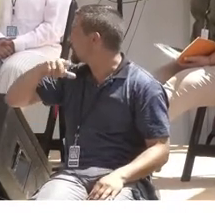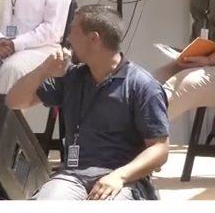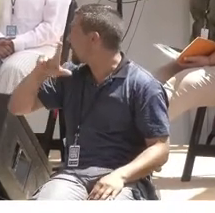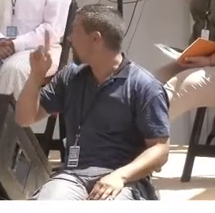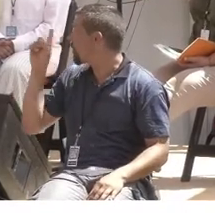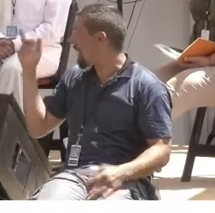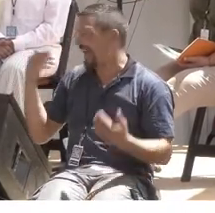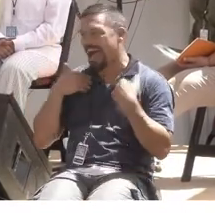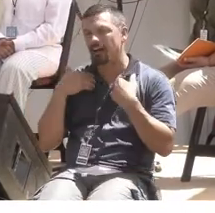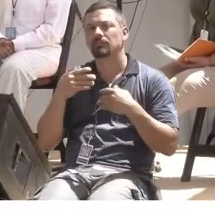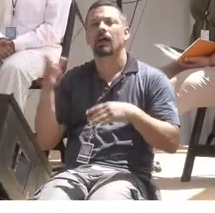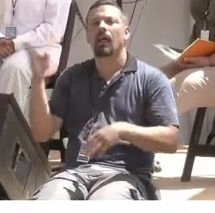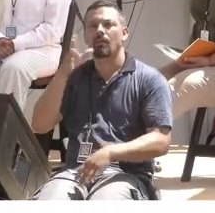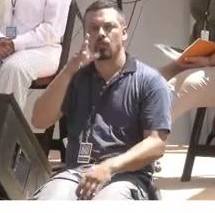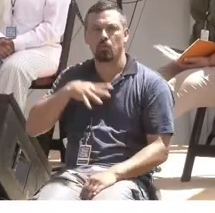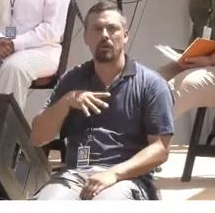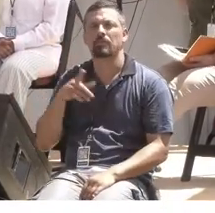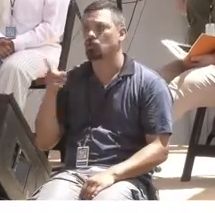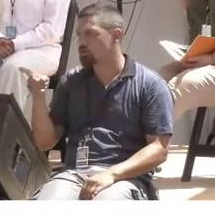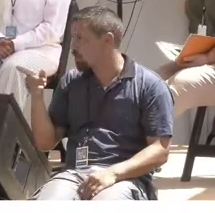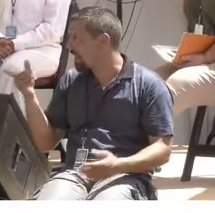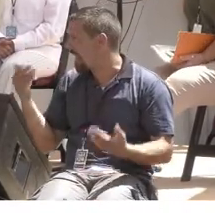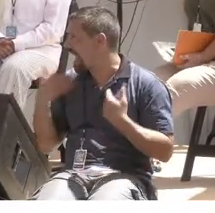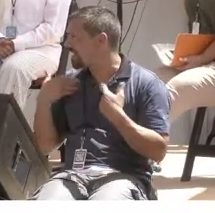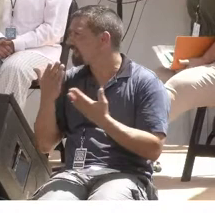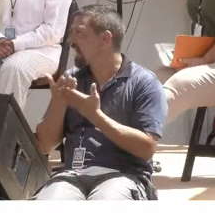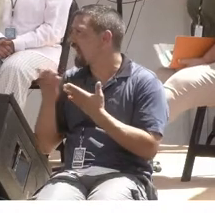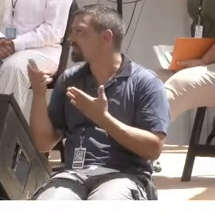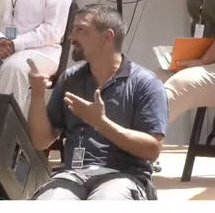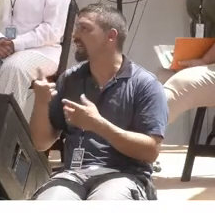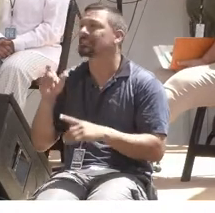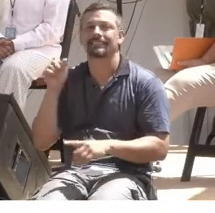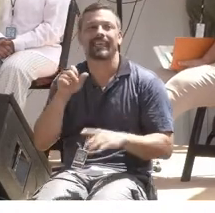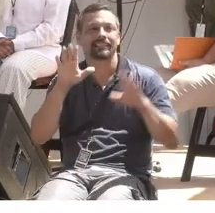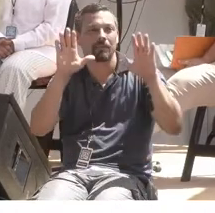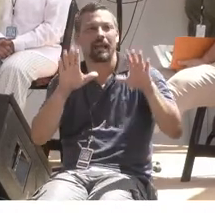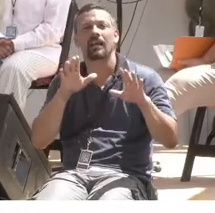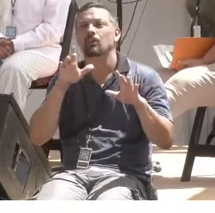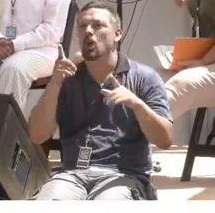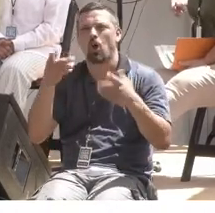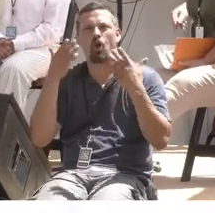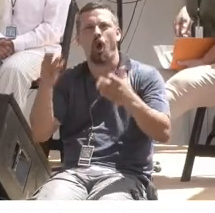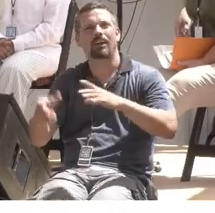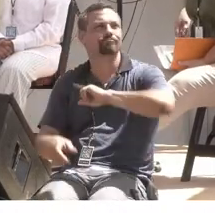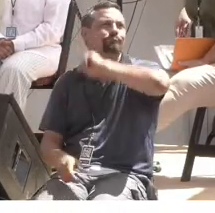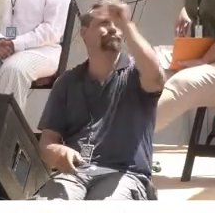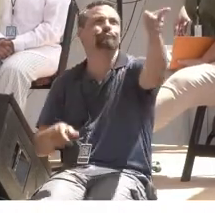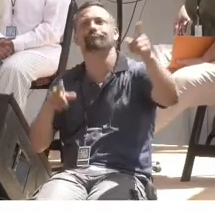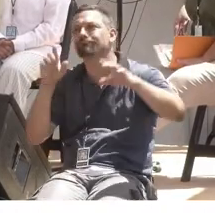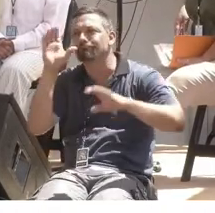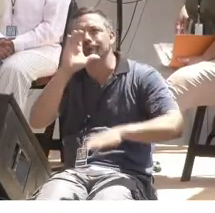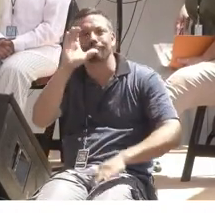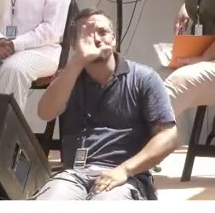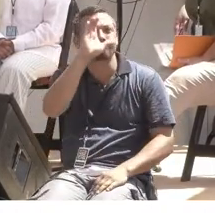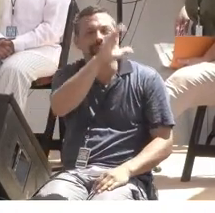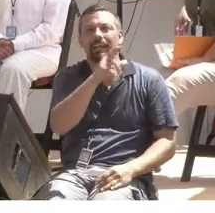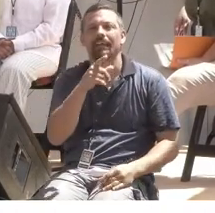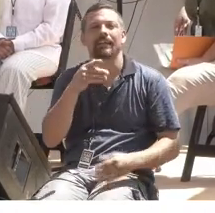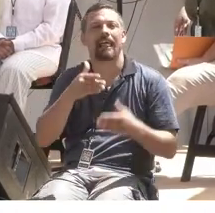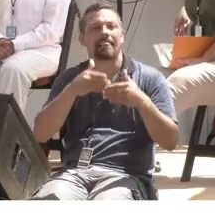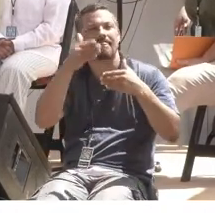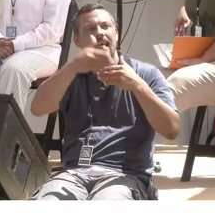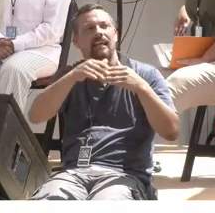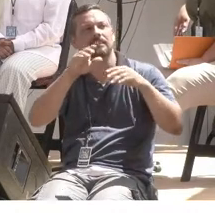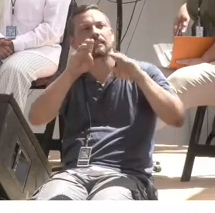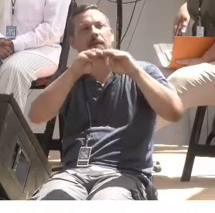marketplace. And Sara, are you in the marketplace? Yes. Smart world, this is amazing. So get yourself over to the marketplace next to the National Museum